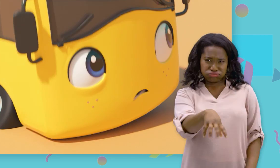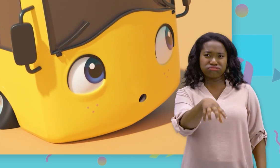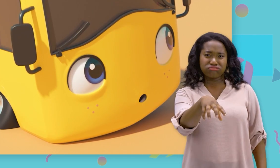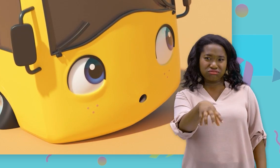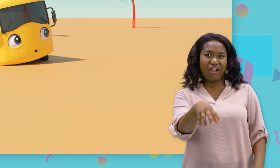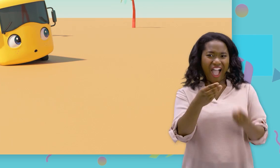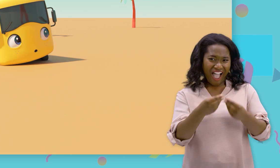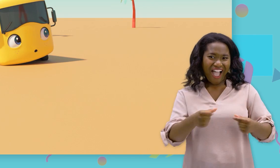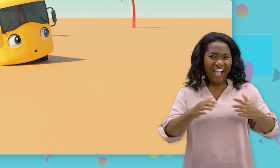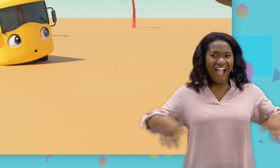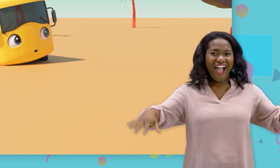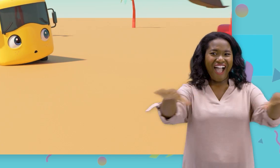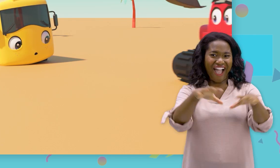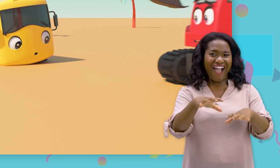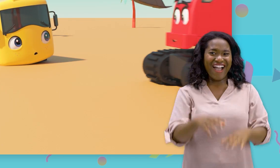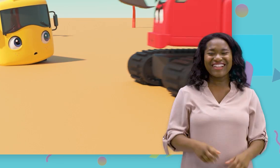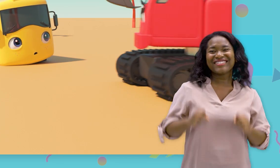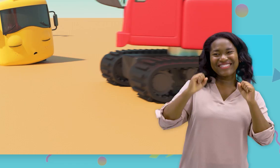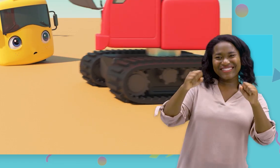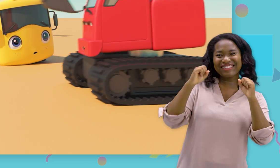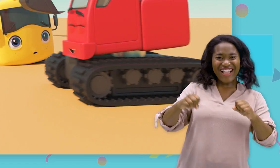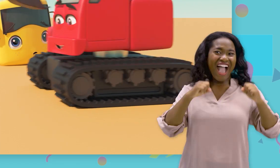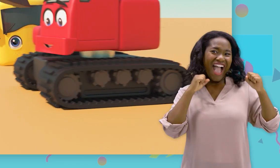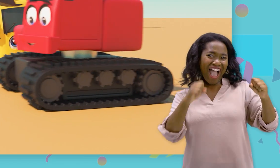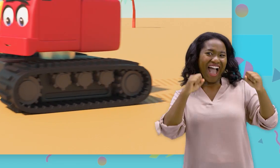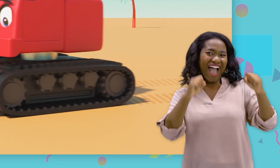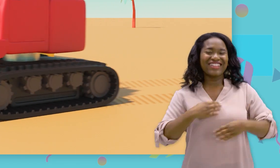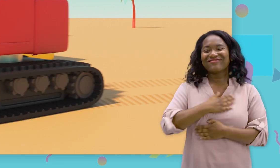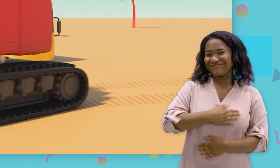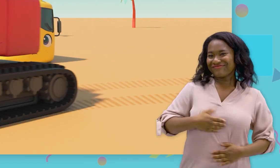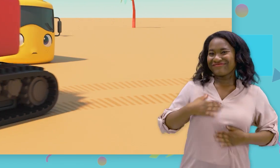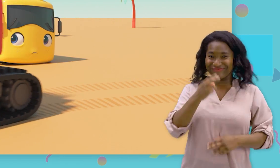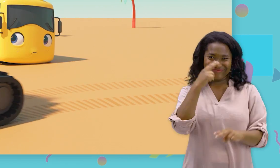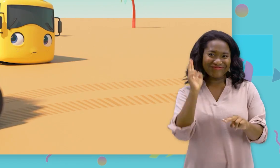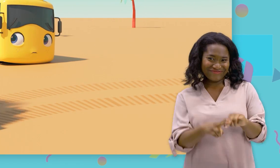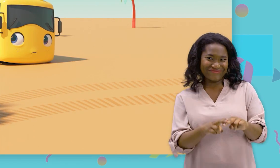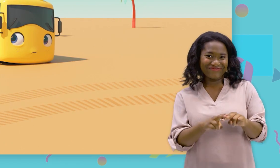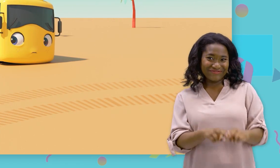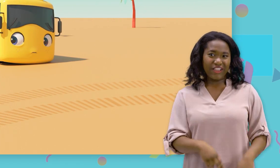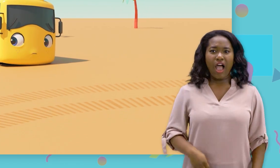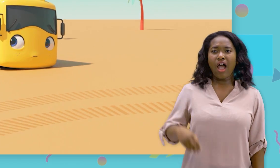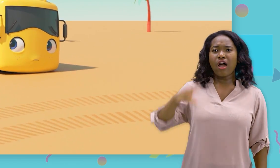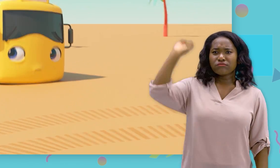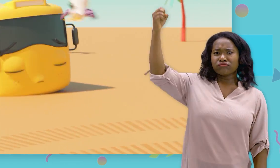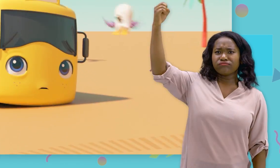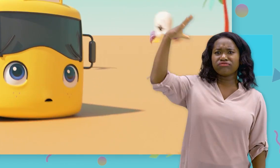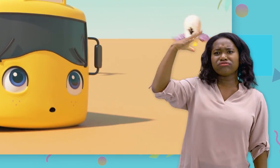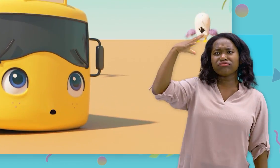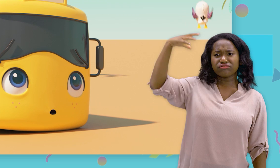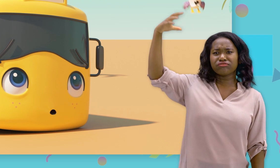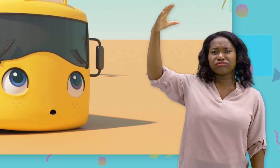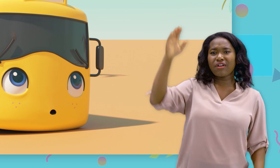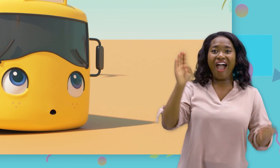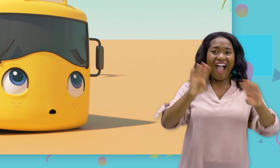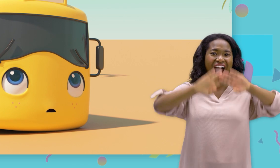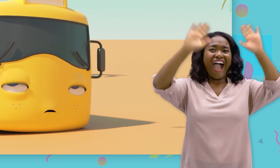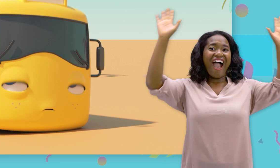Building castles in the sand. Yay, oh yay, it's so much fun. The sun is